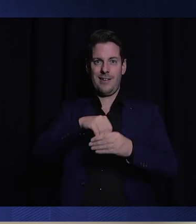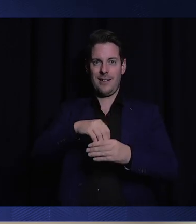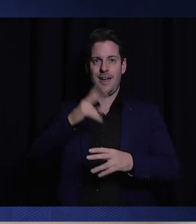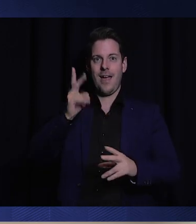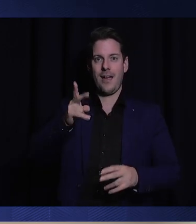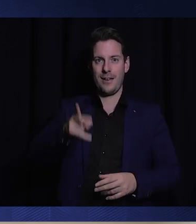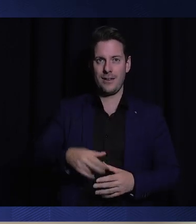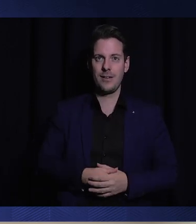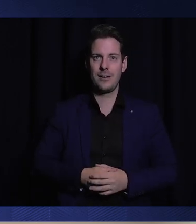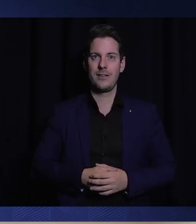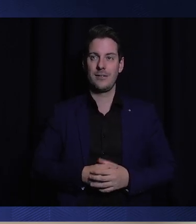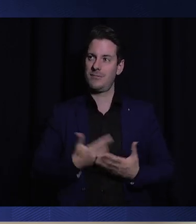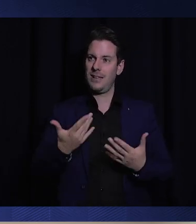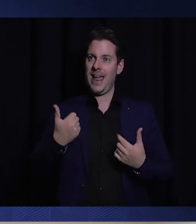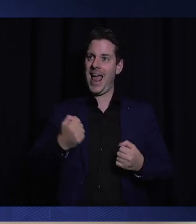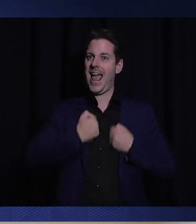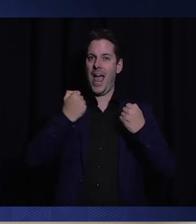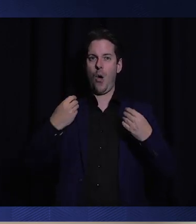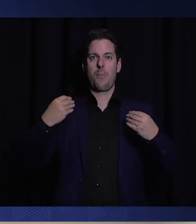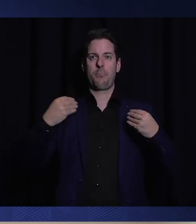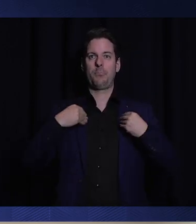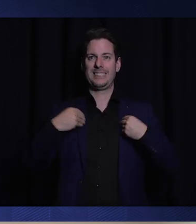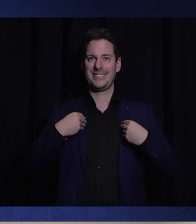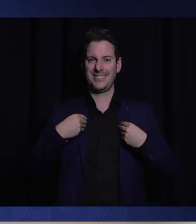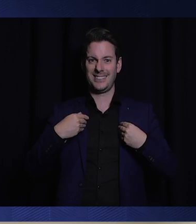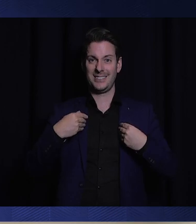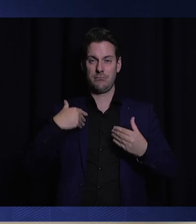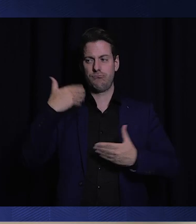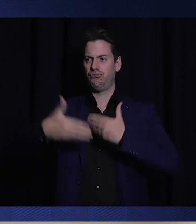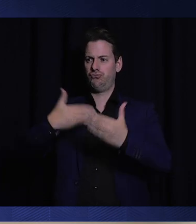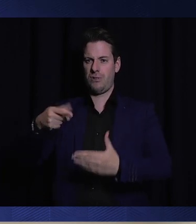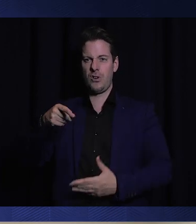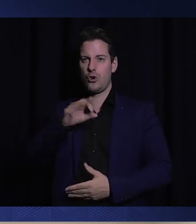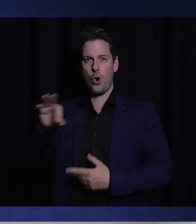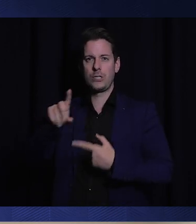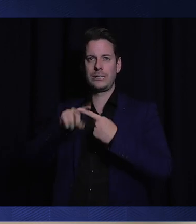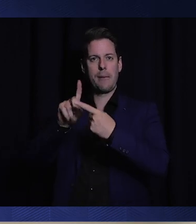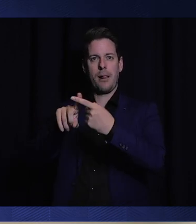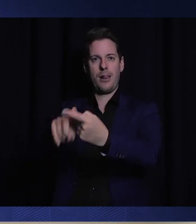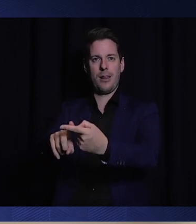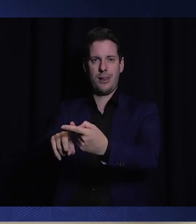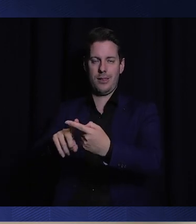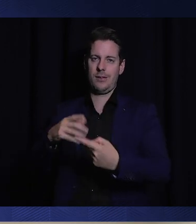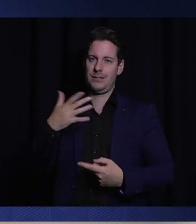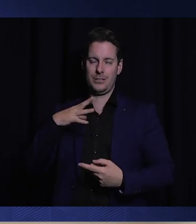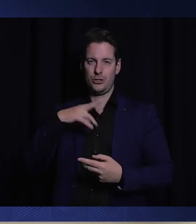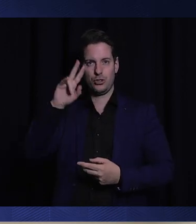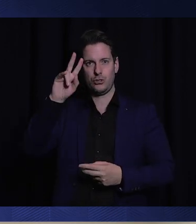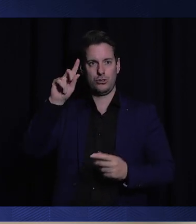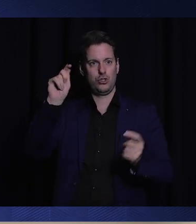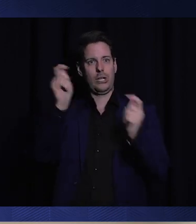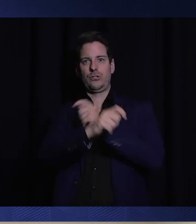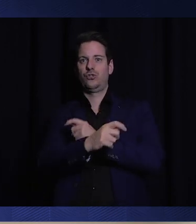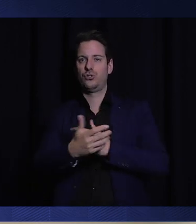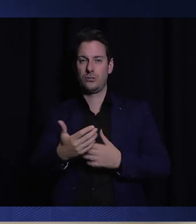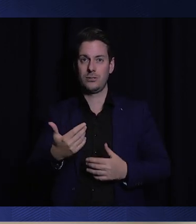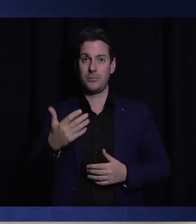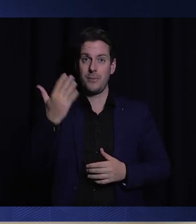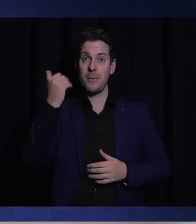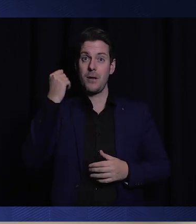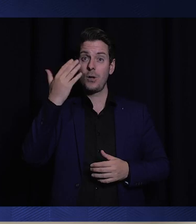challenges, obviously, we know is we've got greater urbanisation, greater development. It does have impact on our environment,